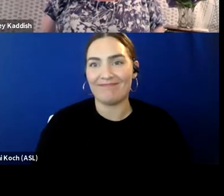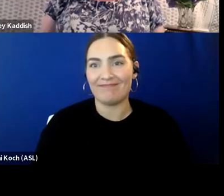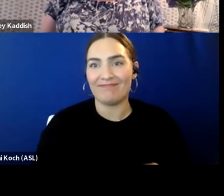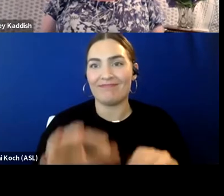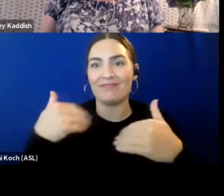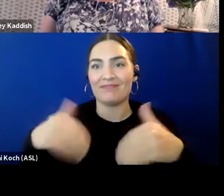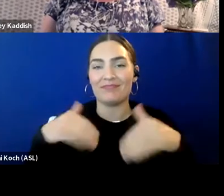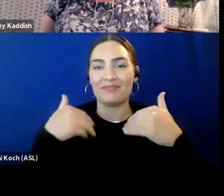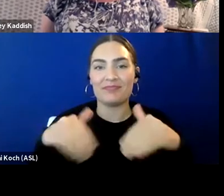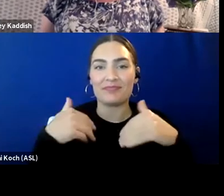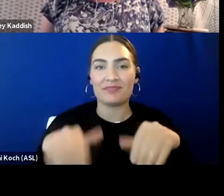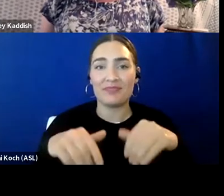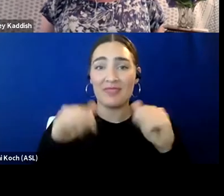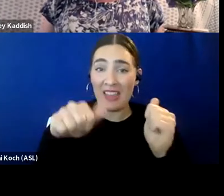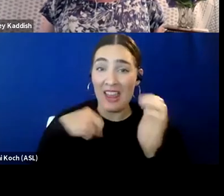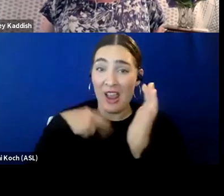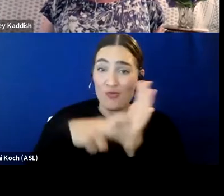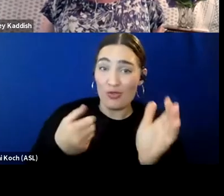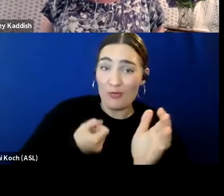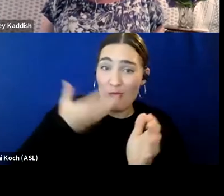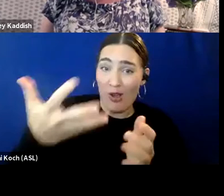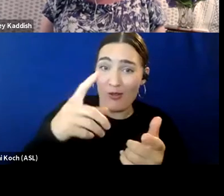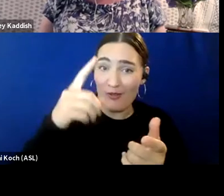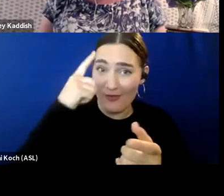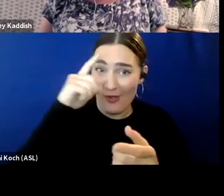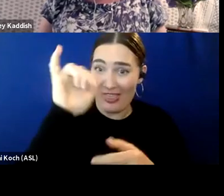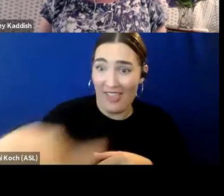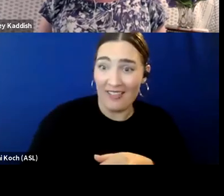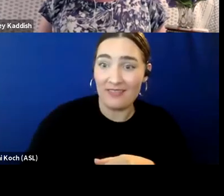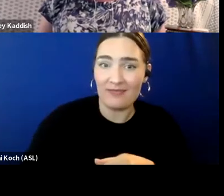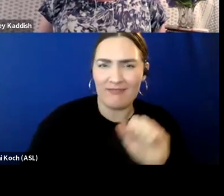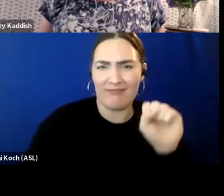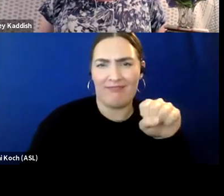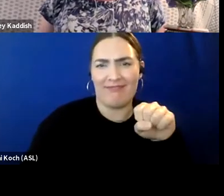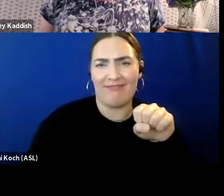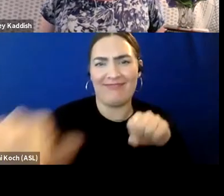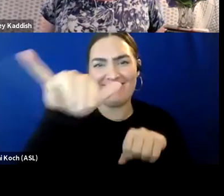Wow. Can I read a poem in response to that? Of course.